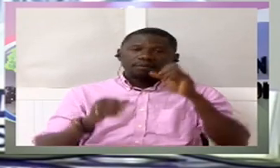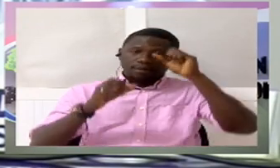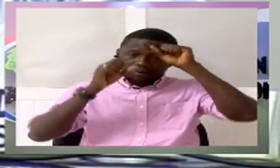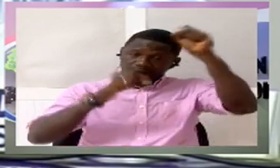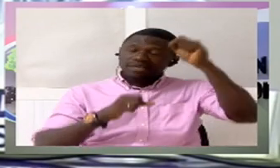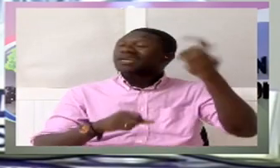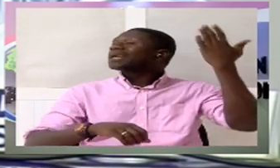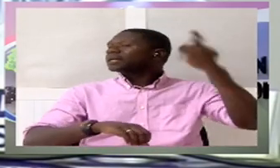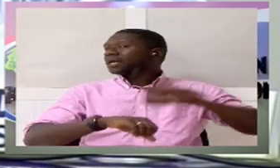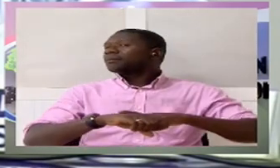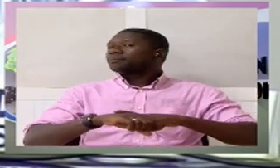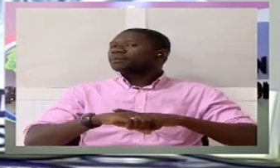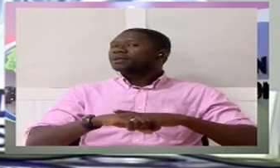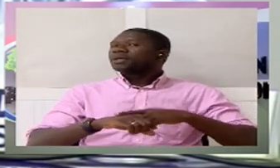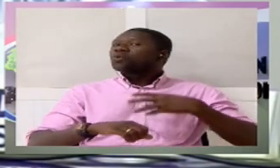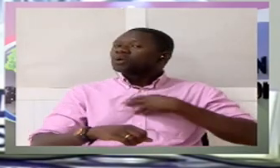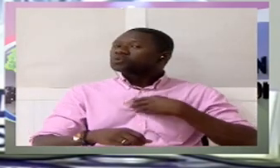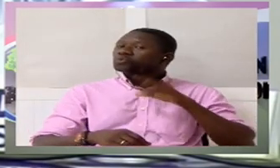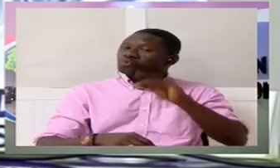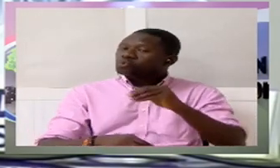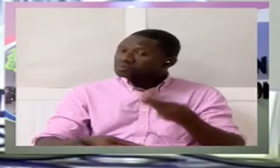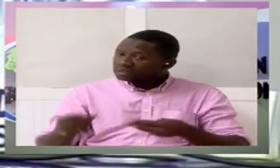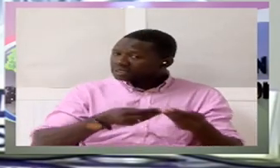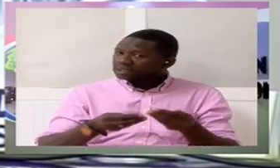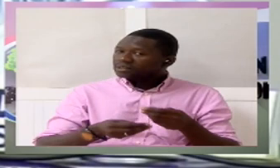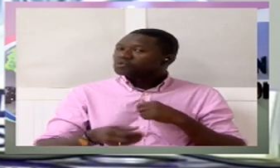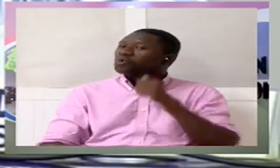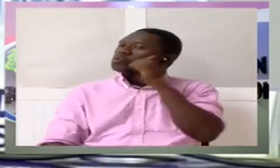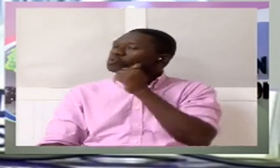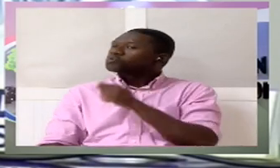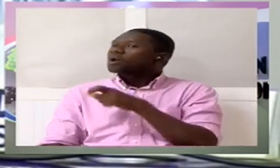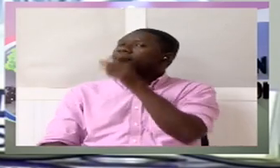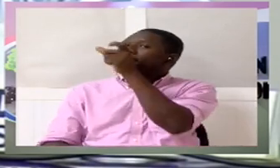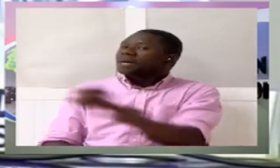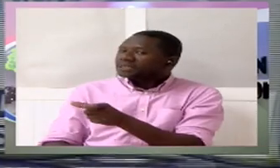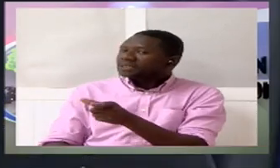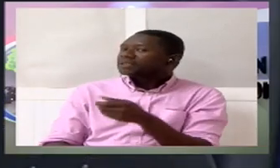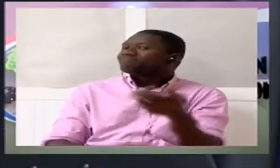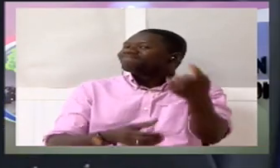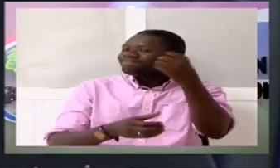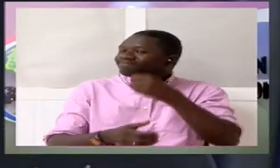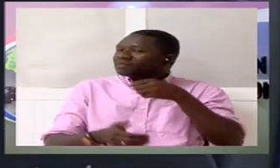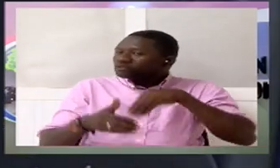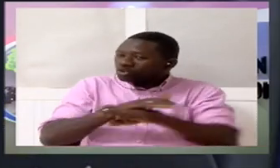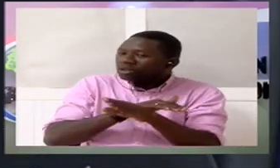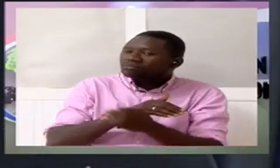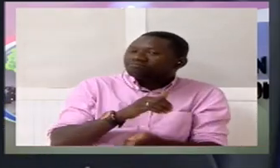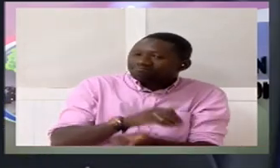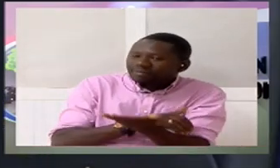take somebody as proxy. What was saying asikeno nyintiko nim president lafta dunna safaro to